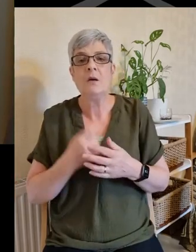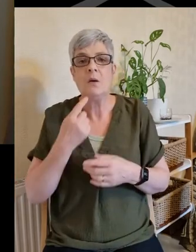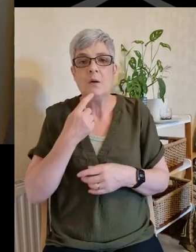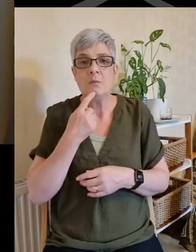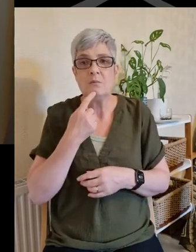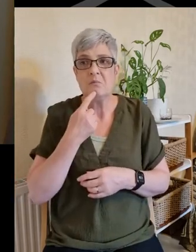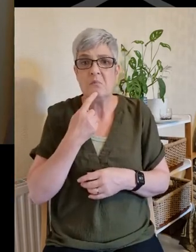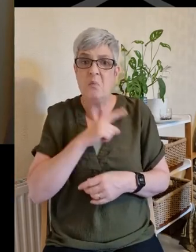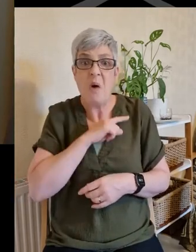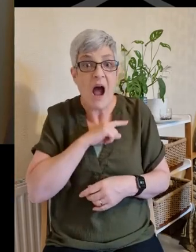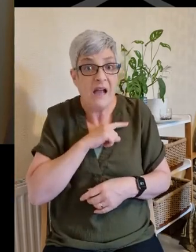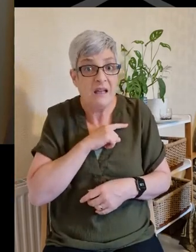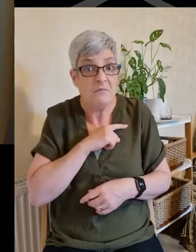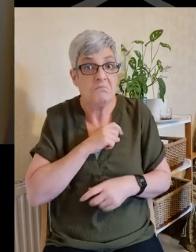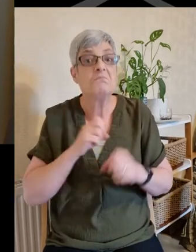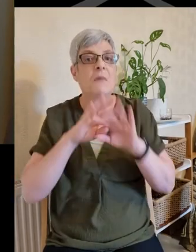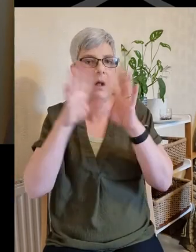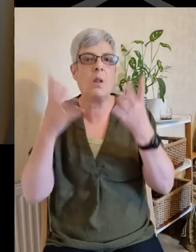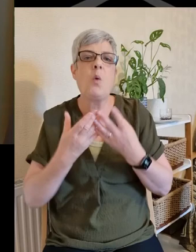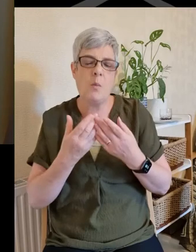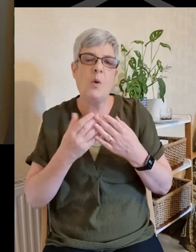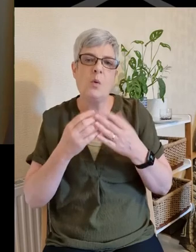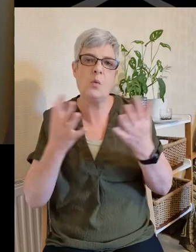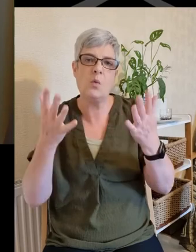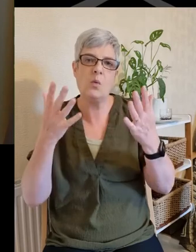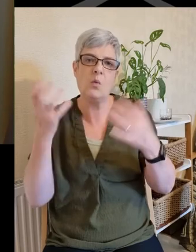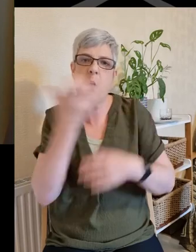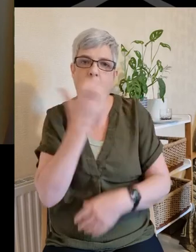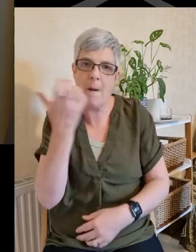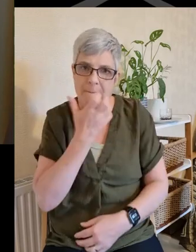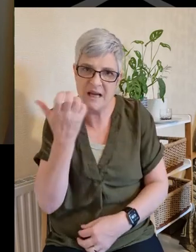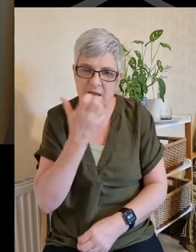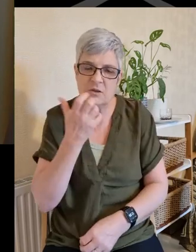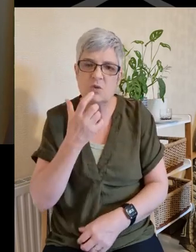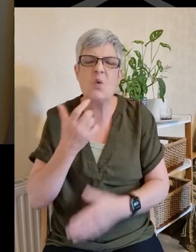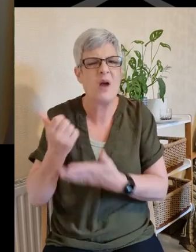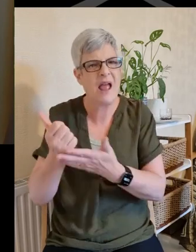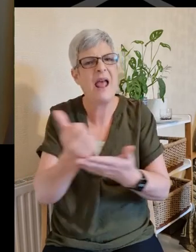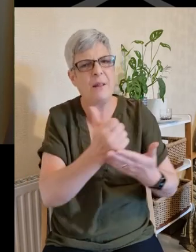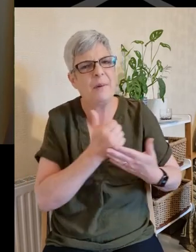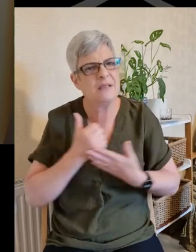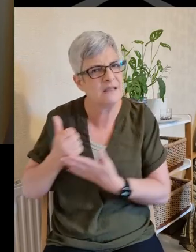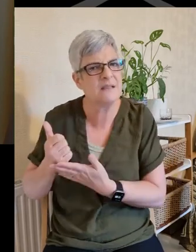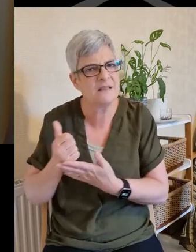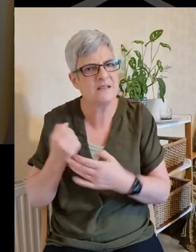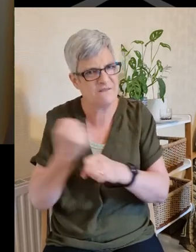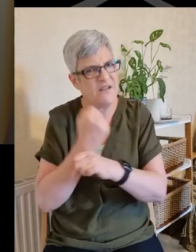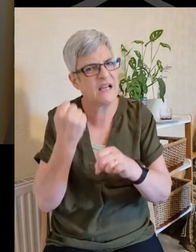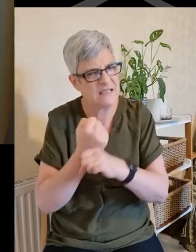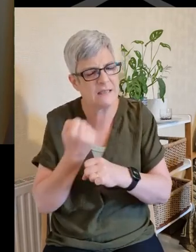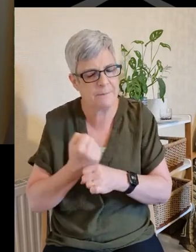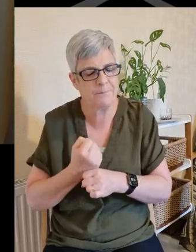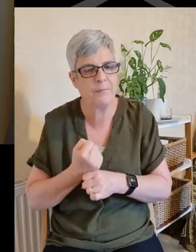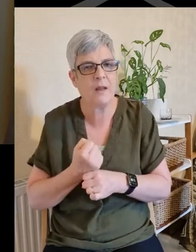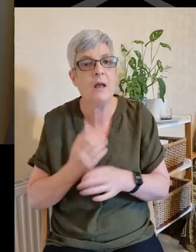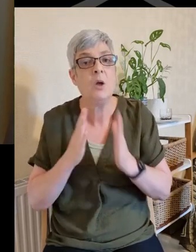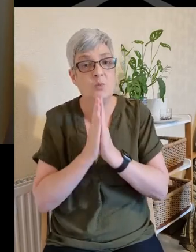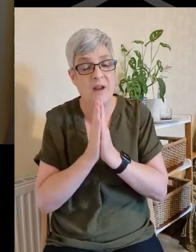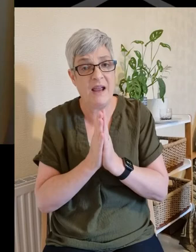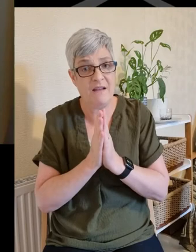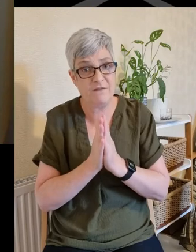is the result of global warming, and we ask that you would show us how to help fix it. We pray for the